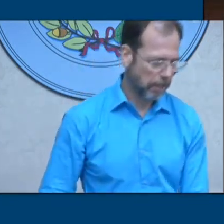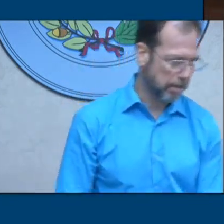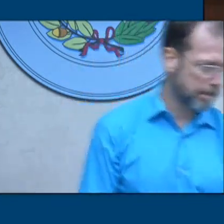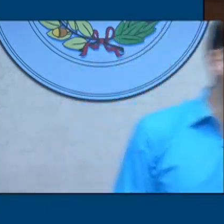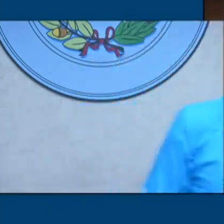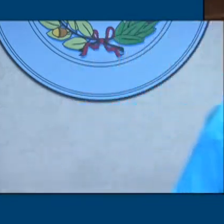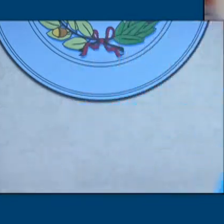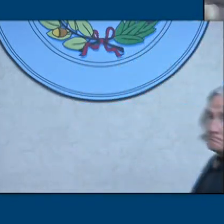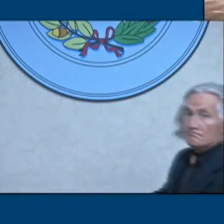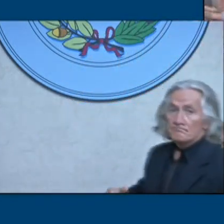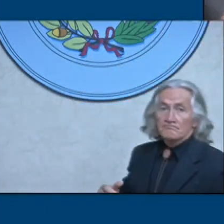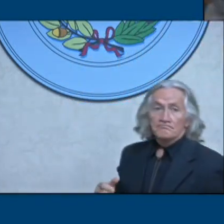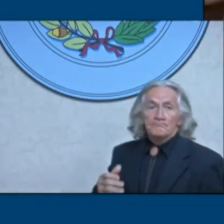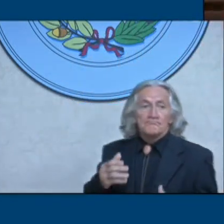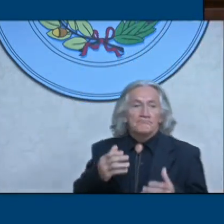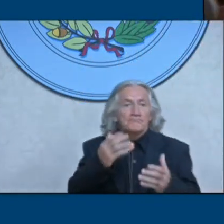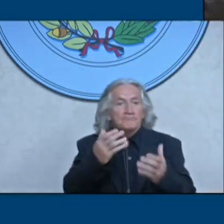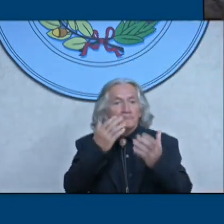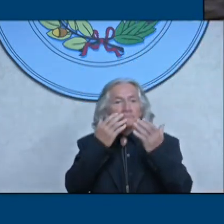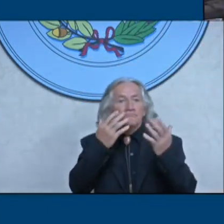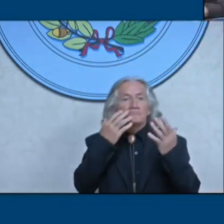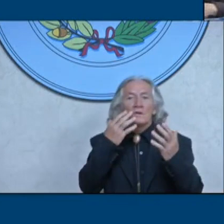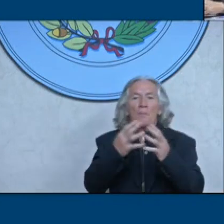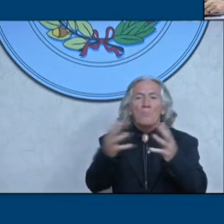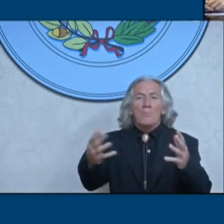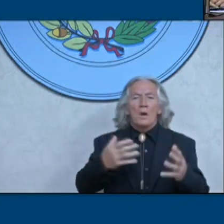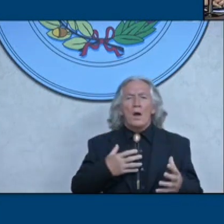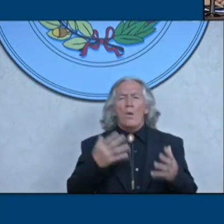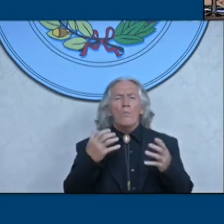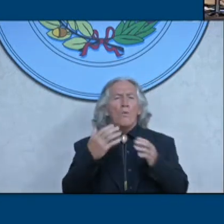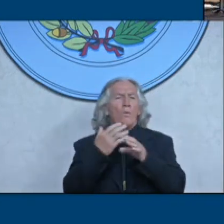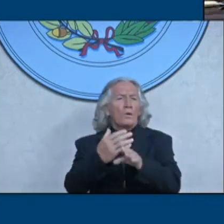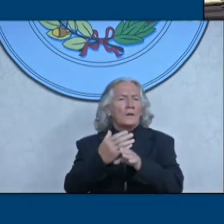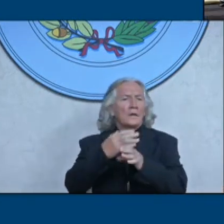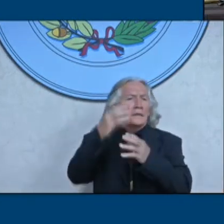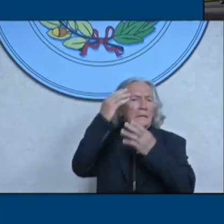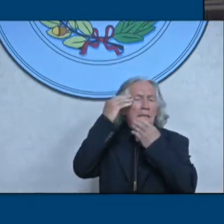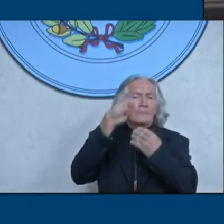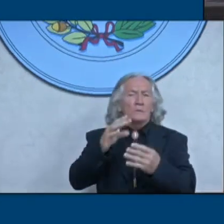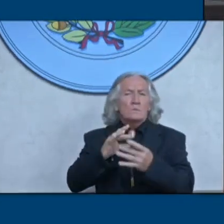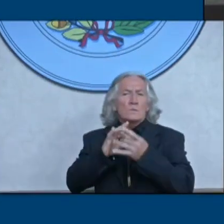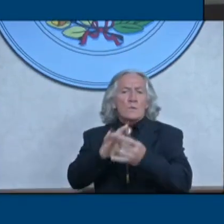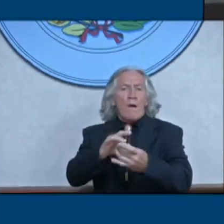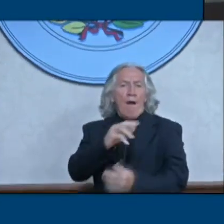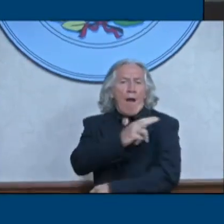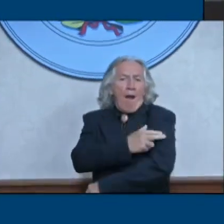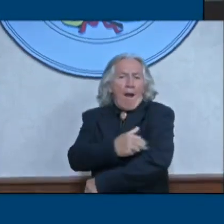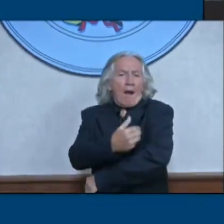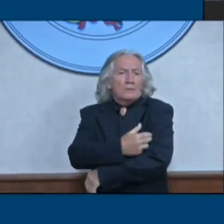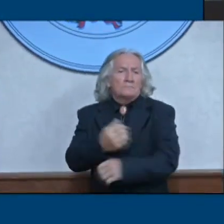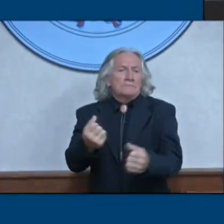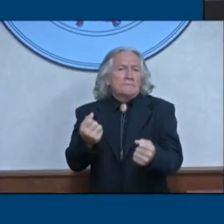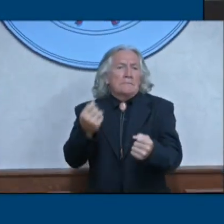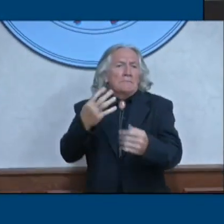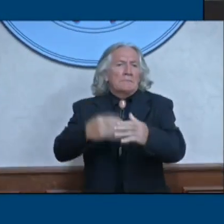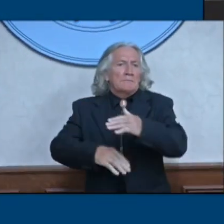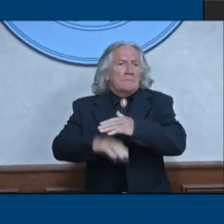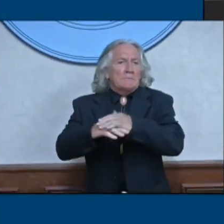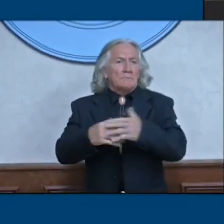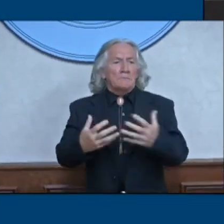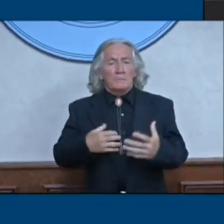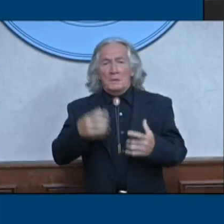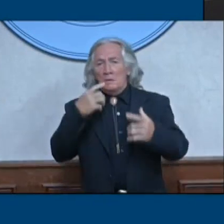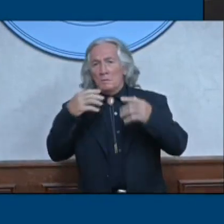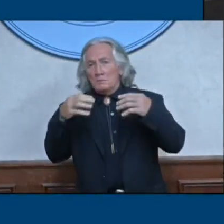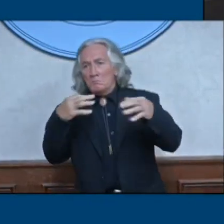Thank you, Governor, and thank you for the opportunity to share a little bit of information here related to hospital capacity. And I'm